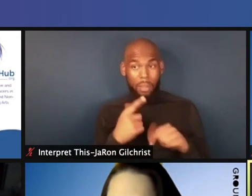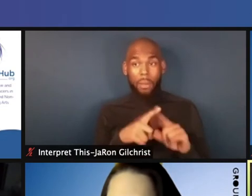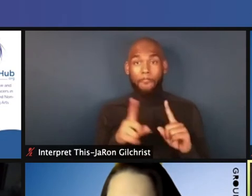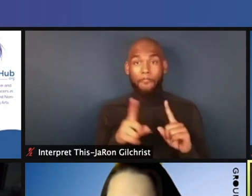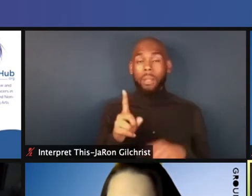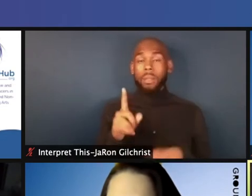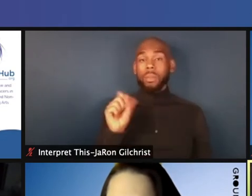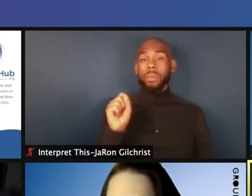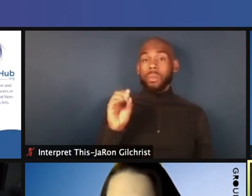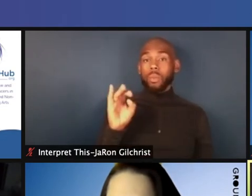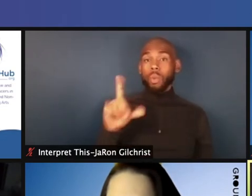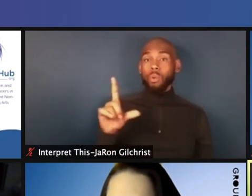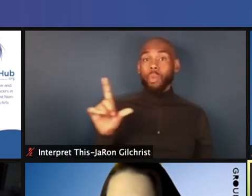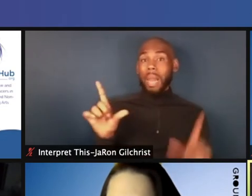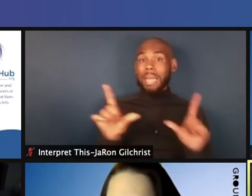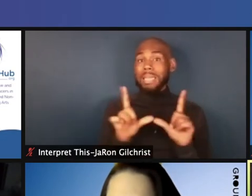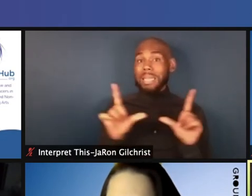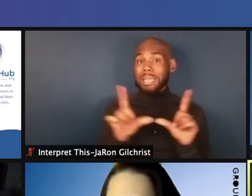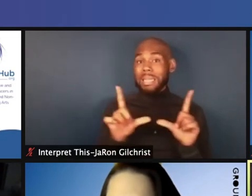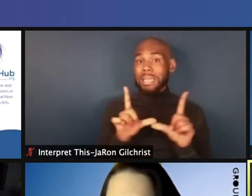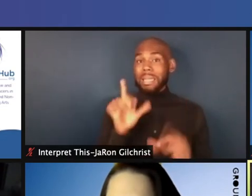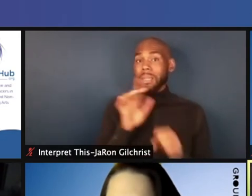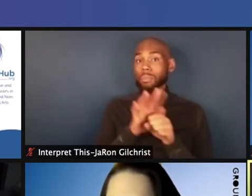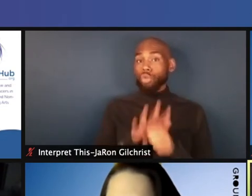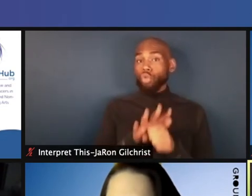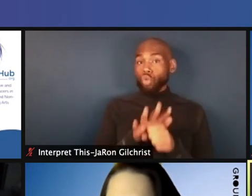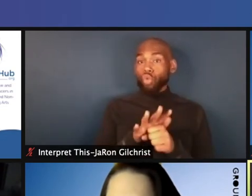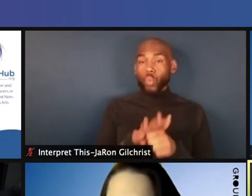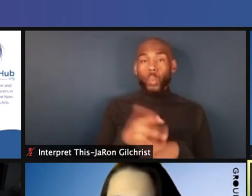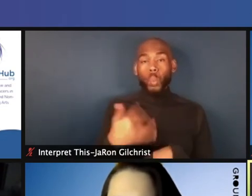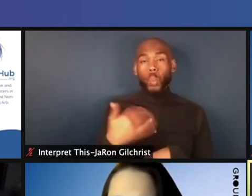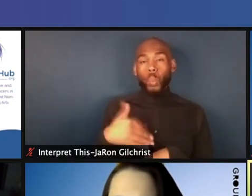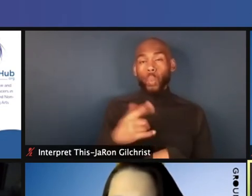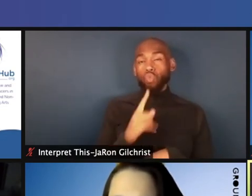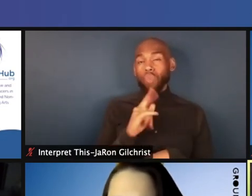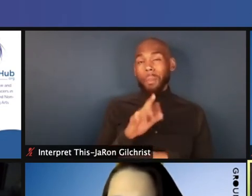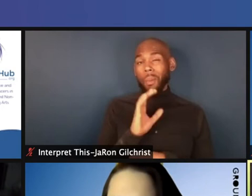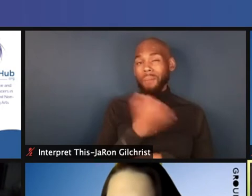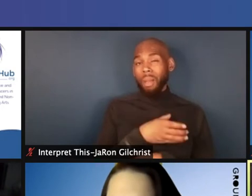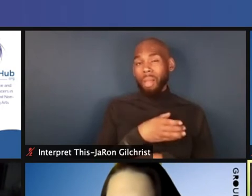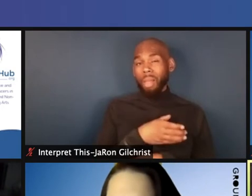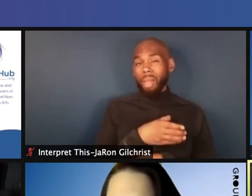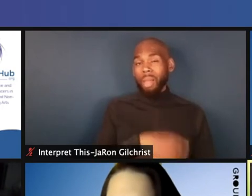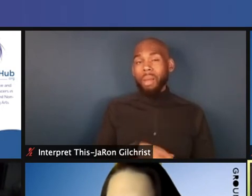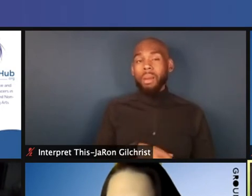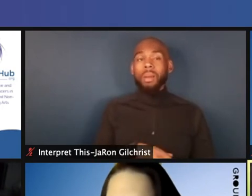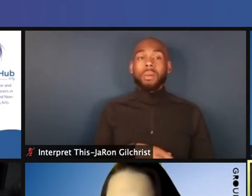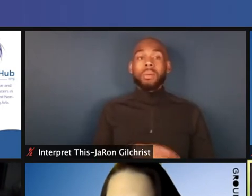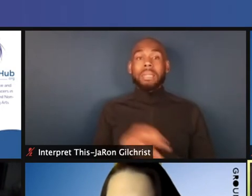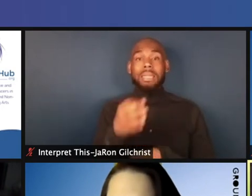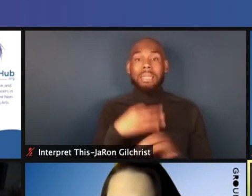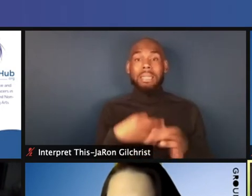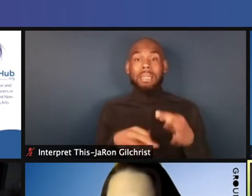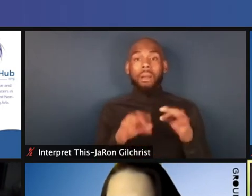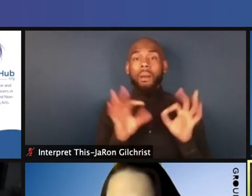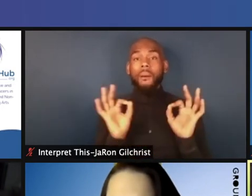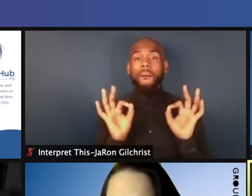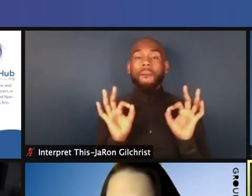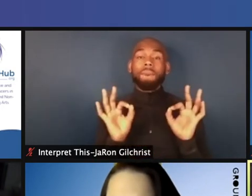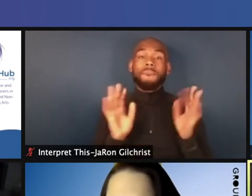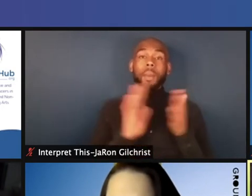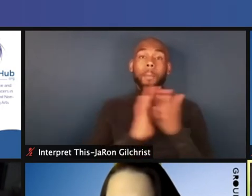social license, you know, social pressure is so incredibly powerful. And instead of letting it be